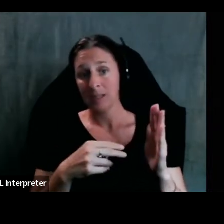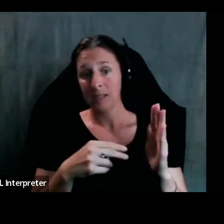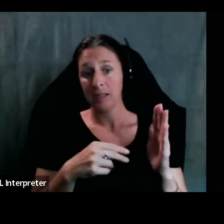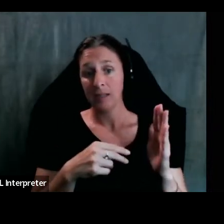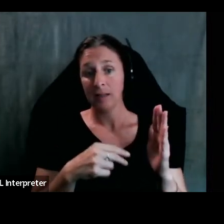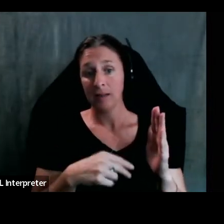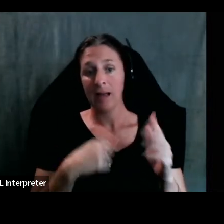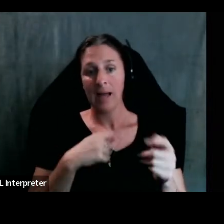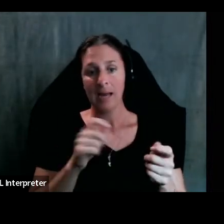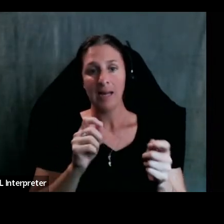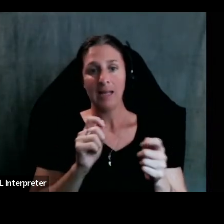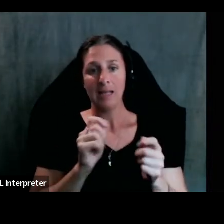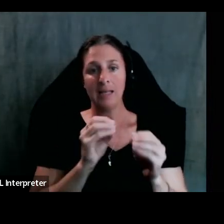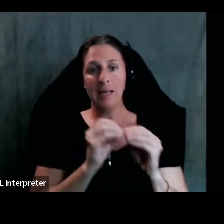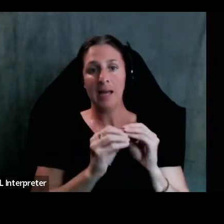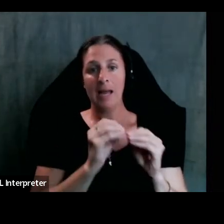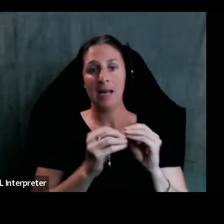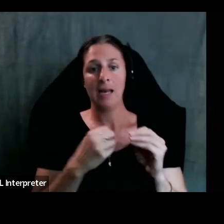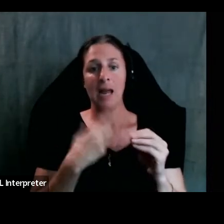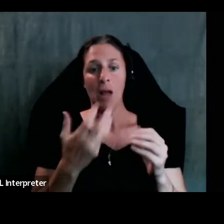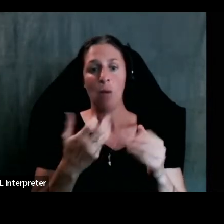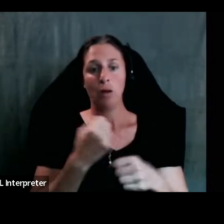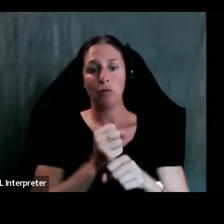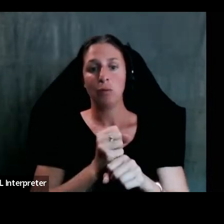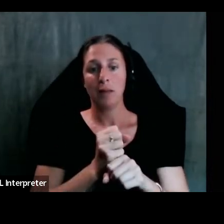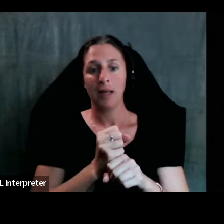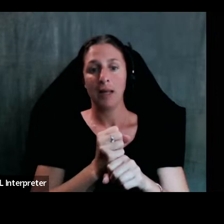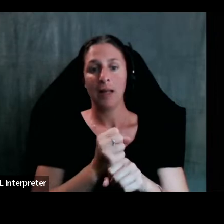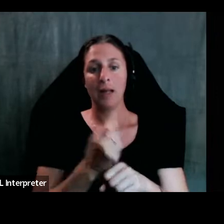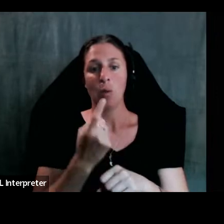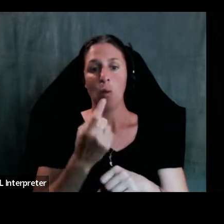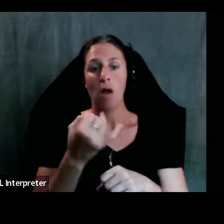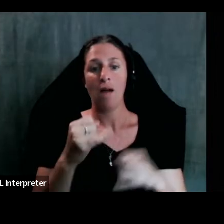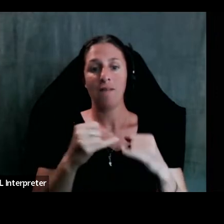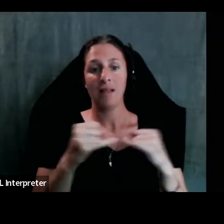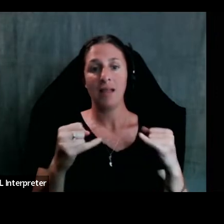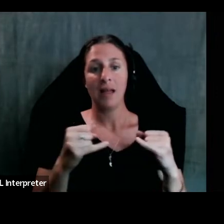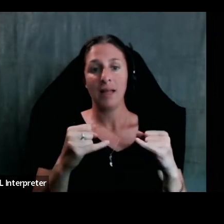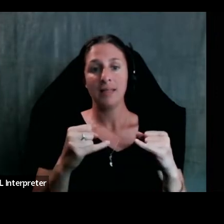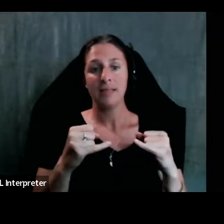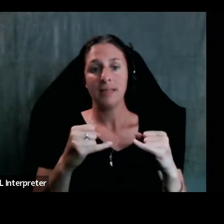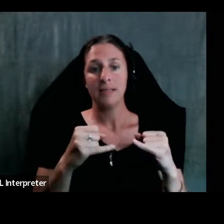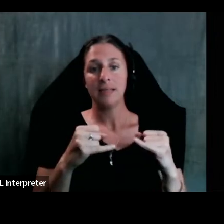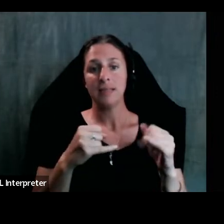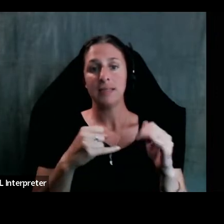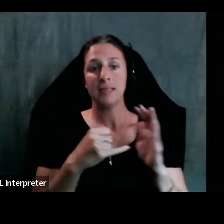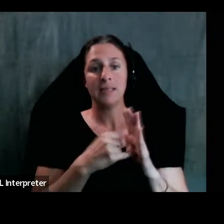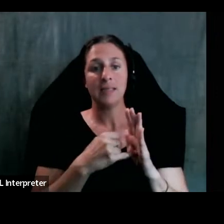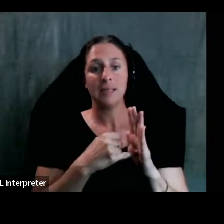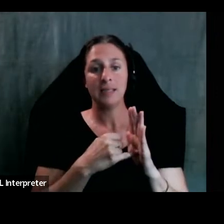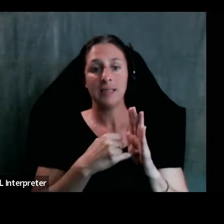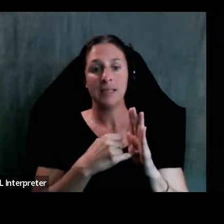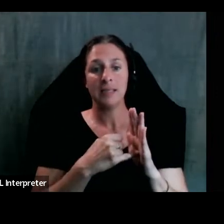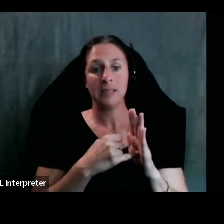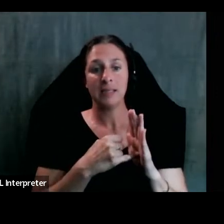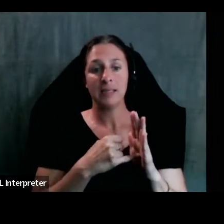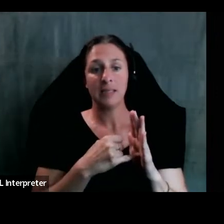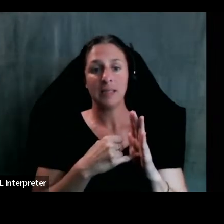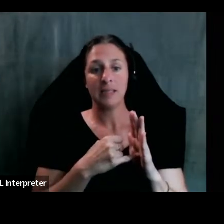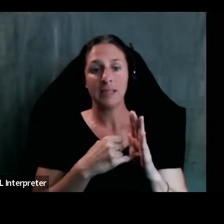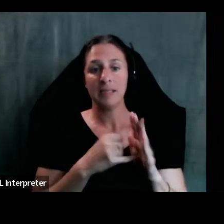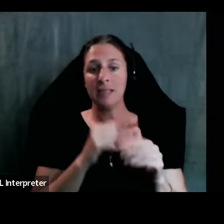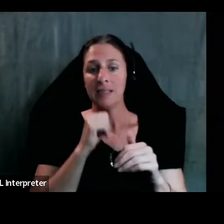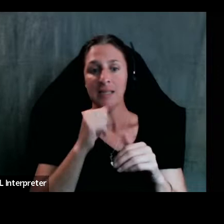an edit that I wanted to make. In one of the lines, it didn't name some people that